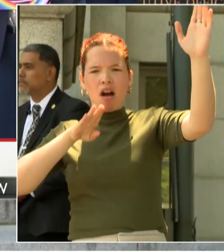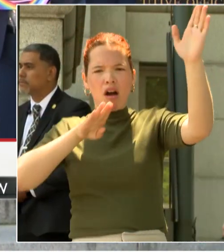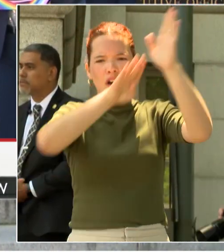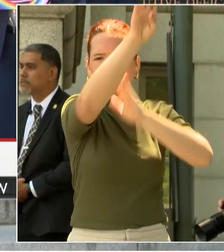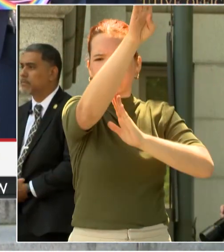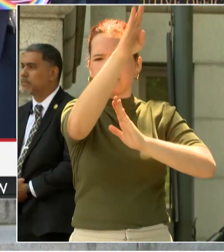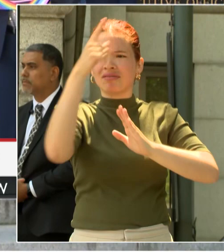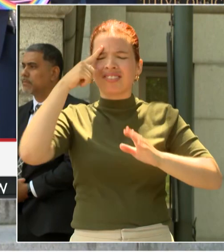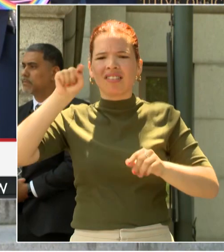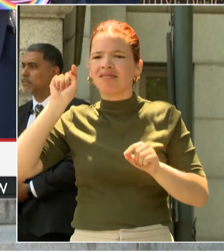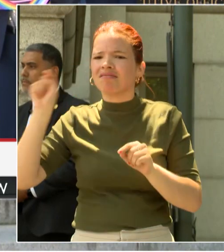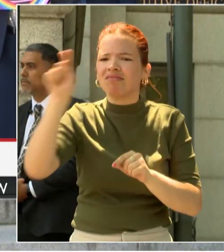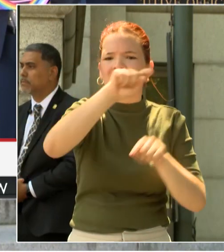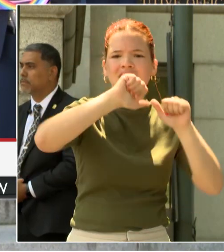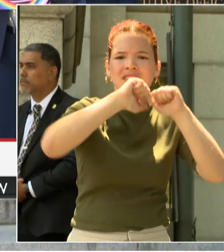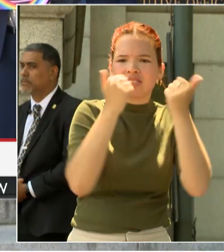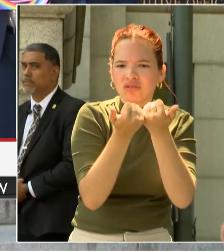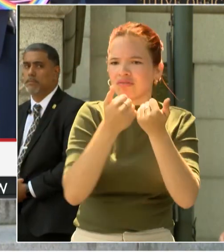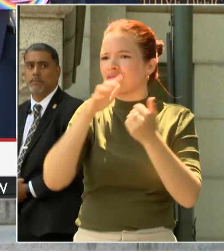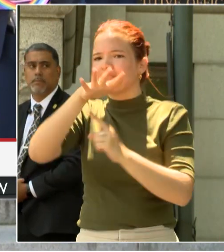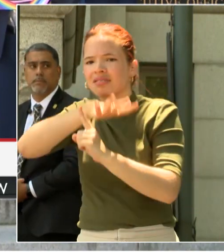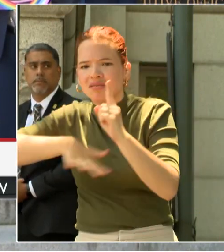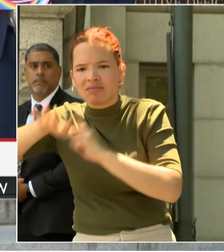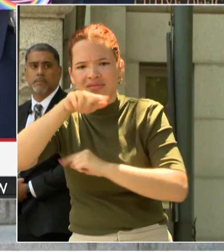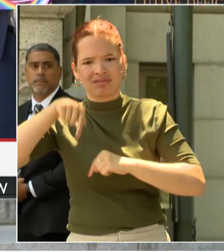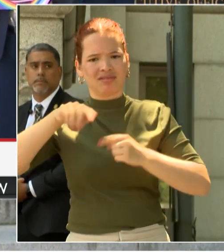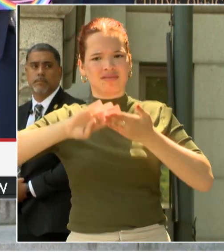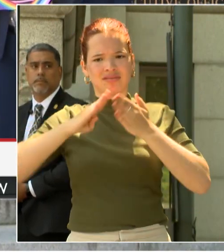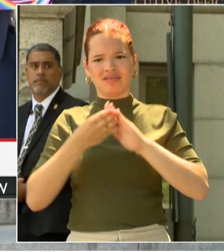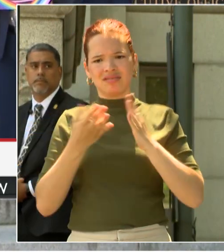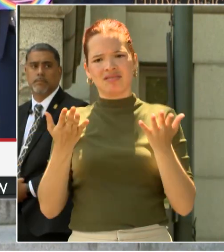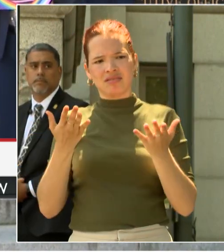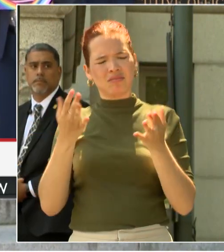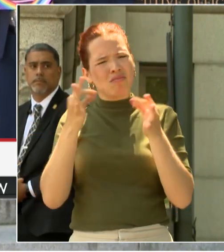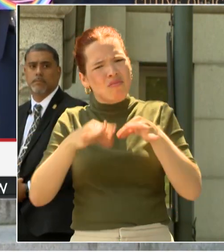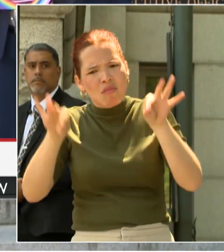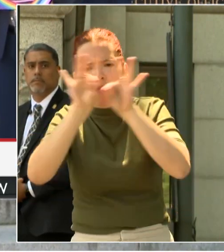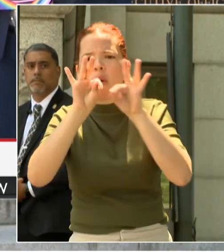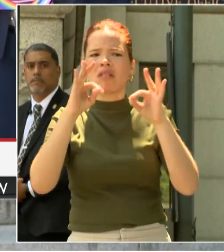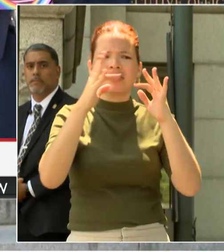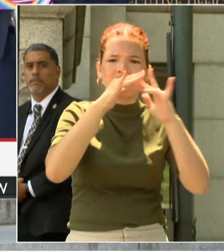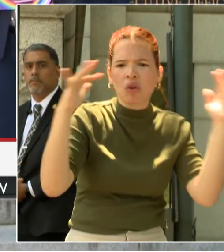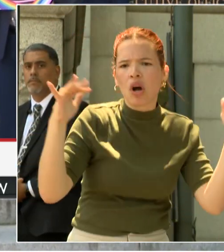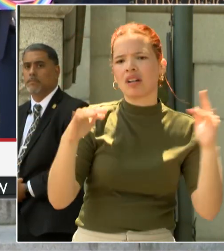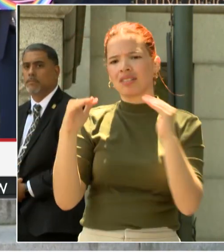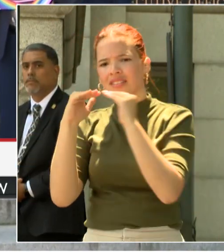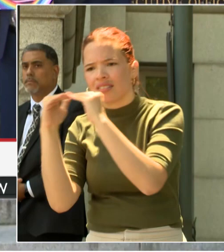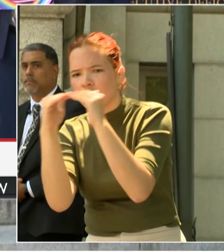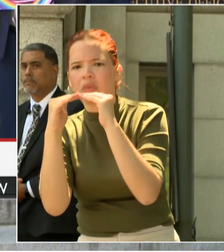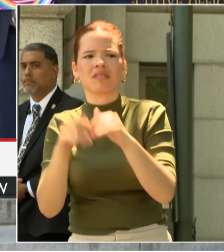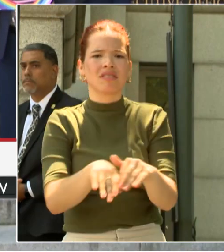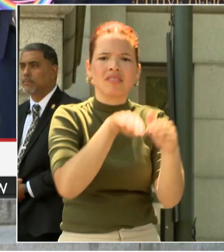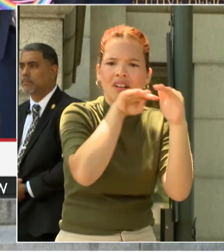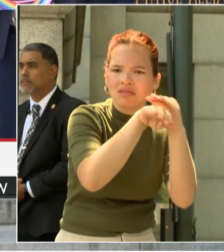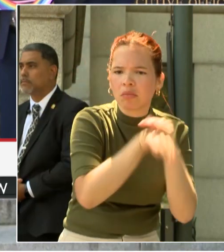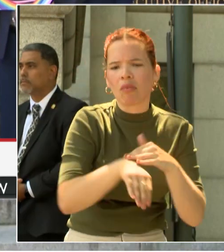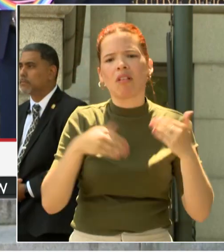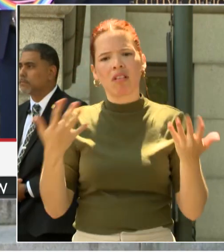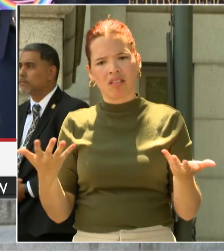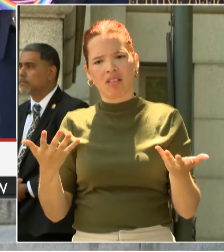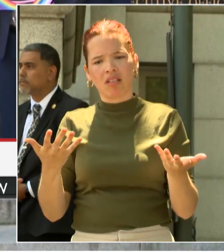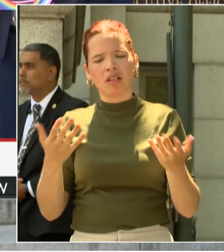space in this city is inclusive, diverse, equitable, and accessible. I'm talking